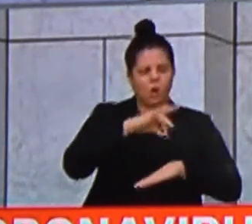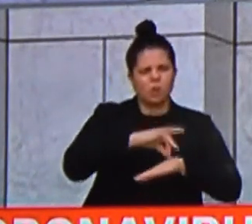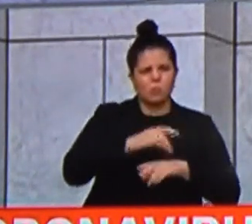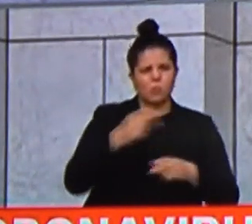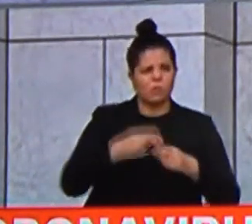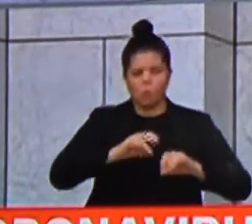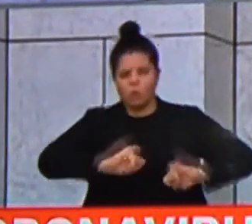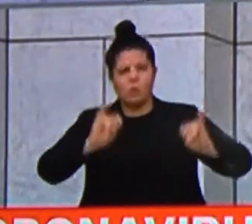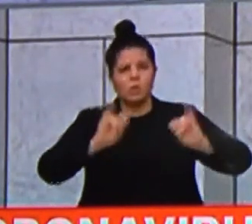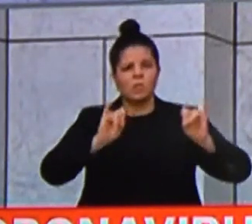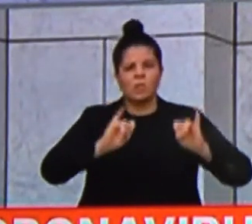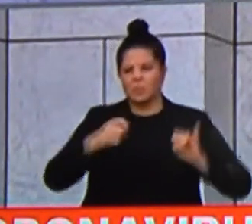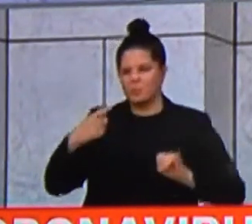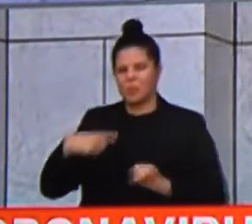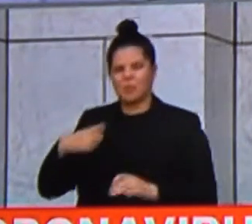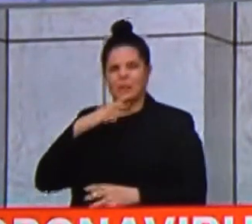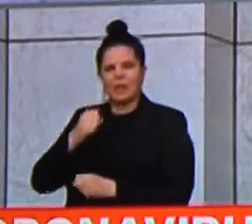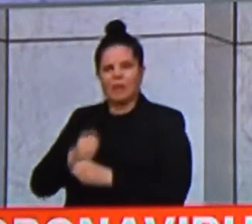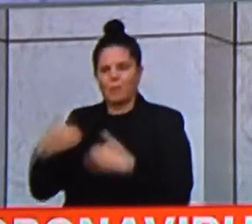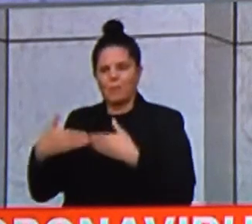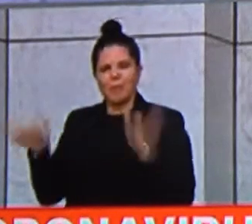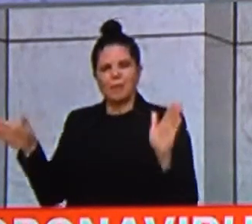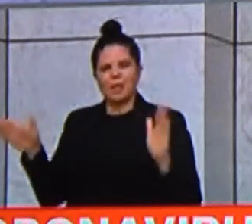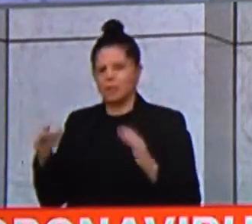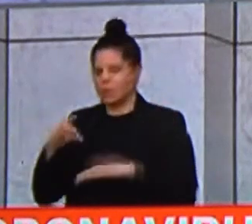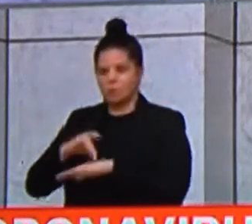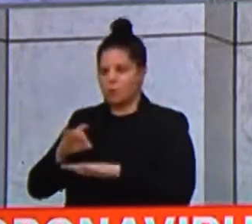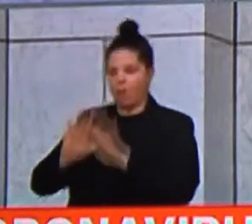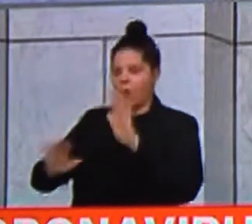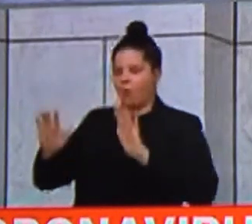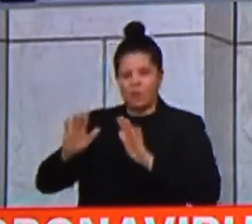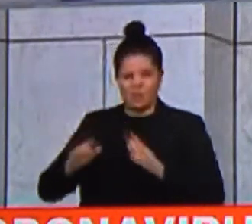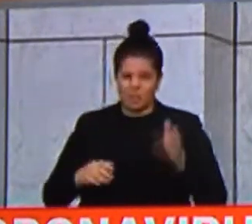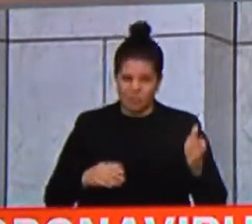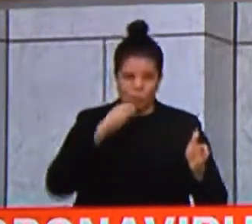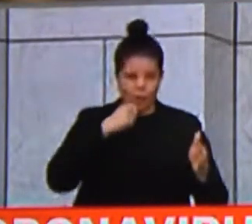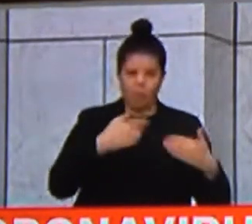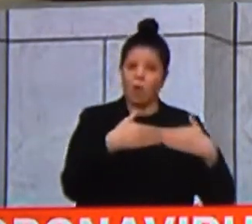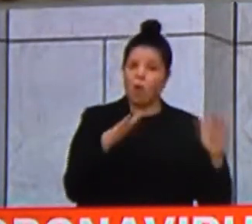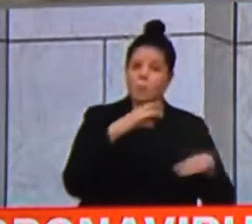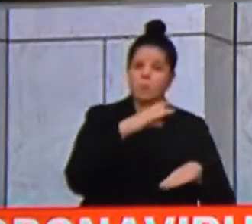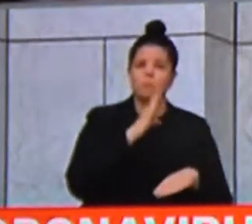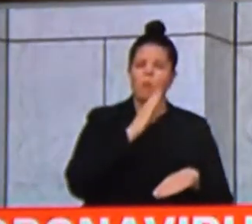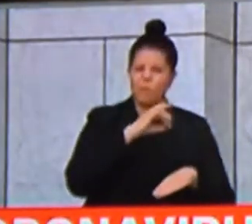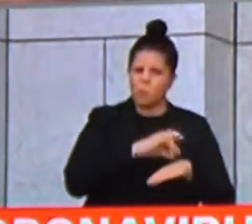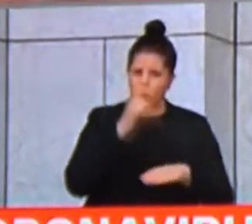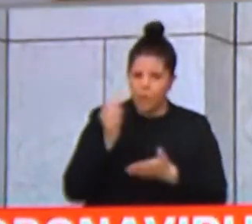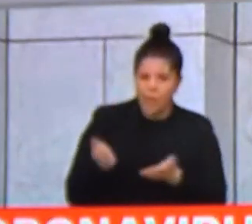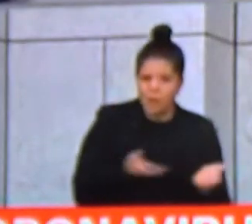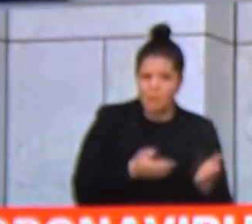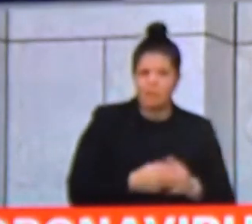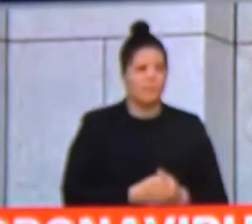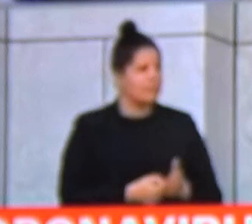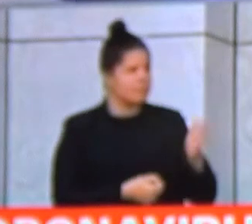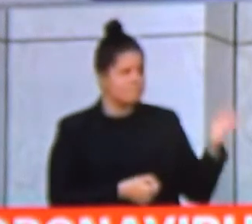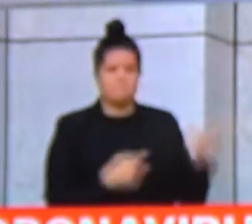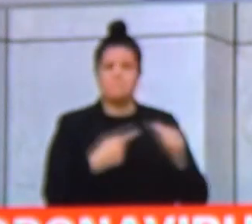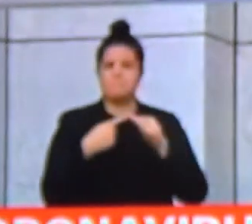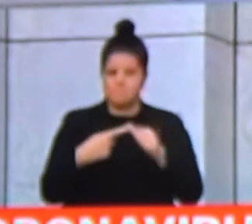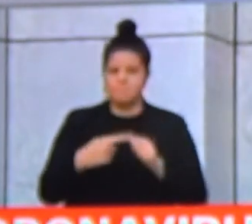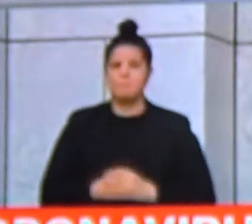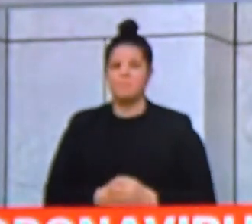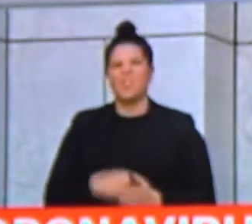can get Australia back to life as we know it again, as we have known it, I should say, as soon as possible once the virus